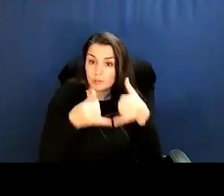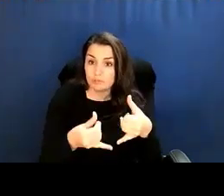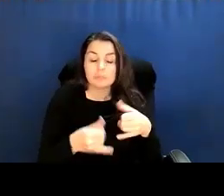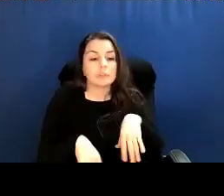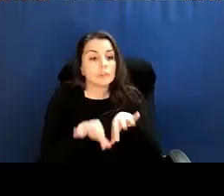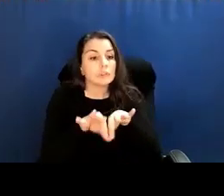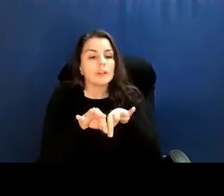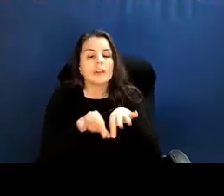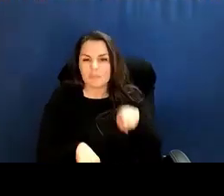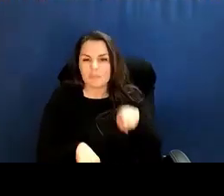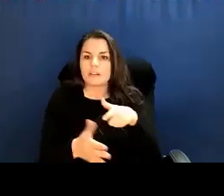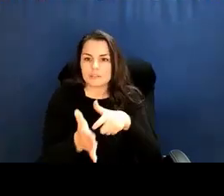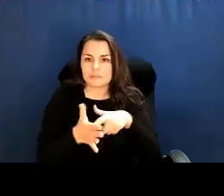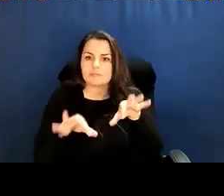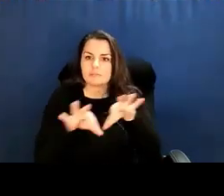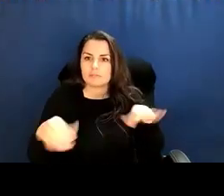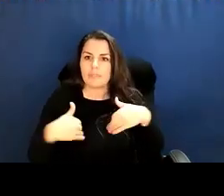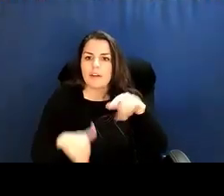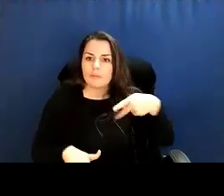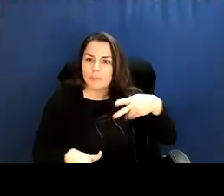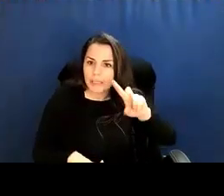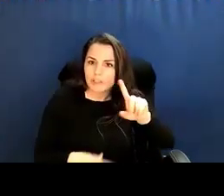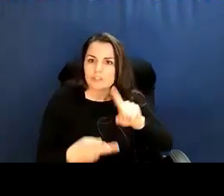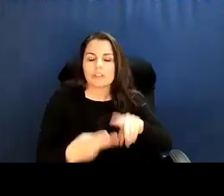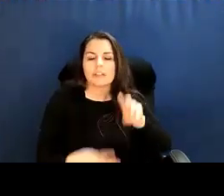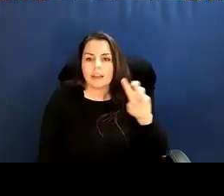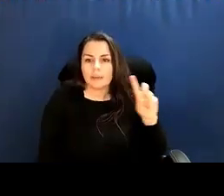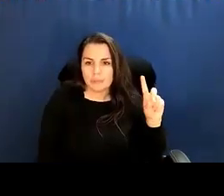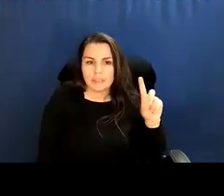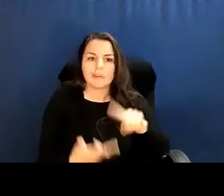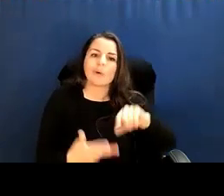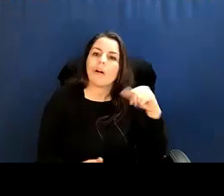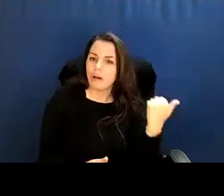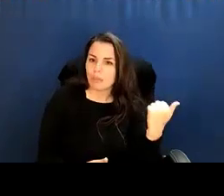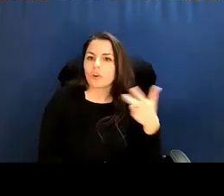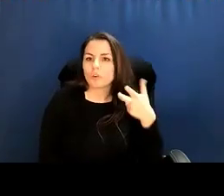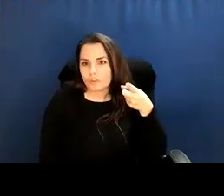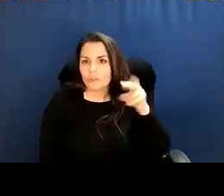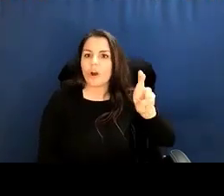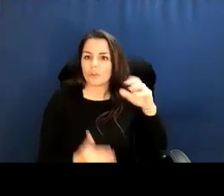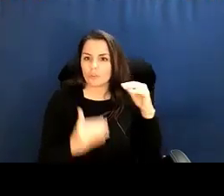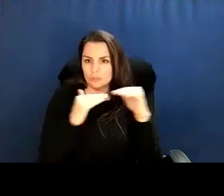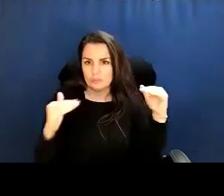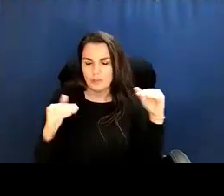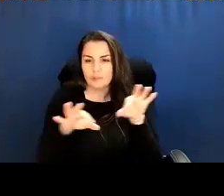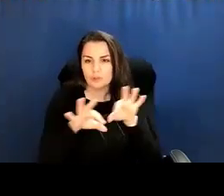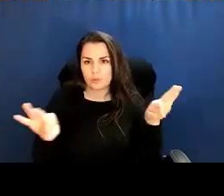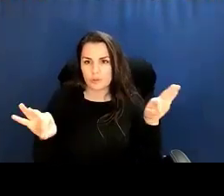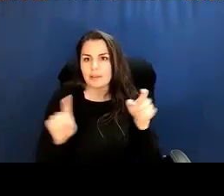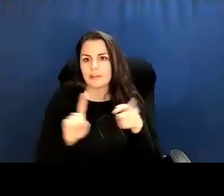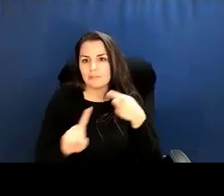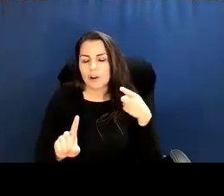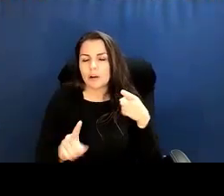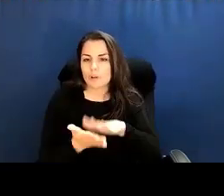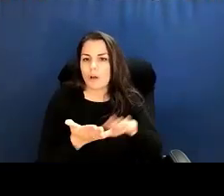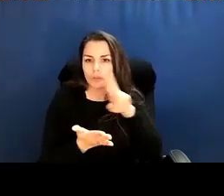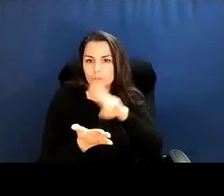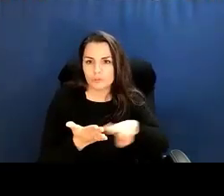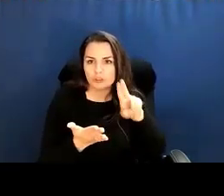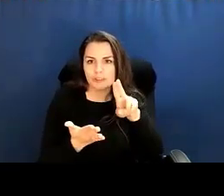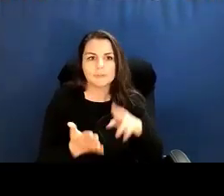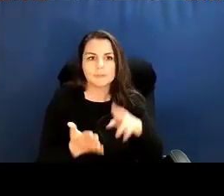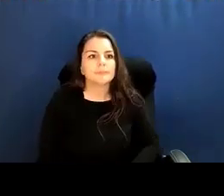such as PhD or MD or a comparable doctoral degree from a domestic reform institution.